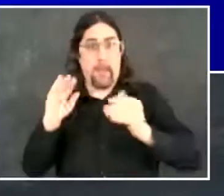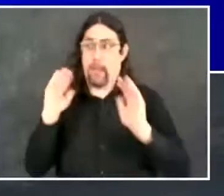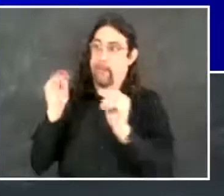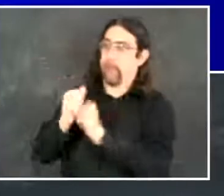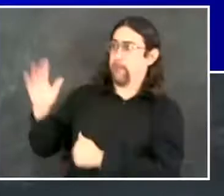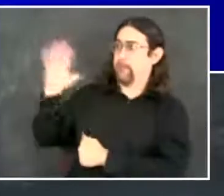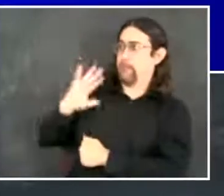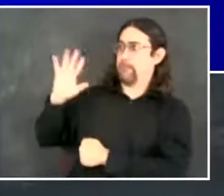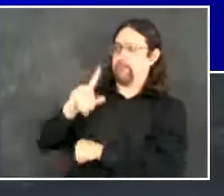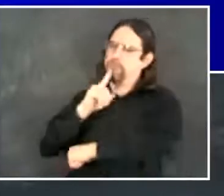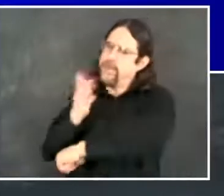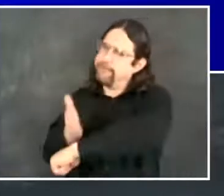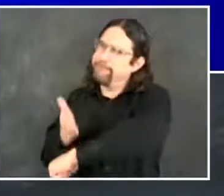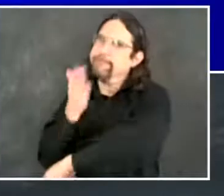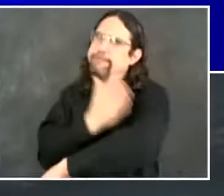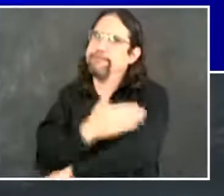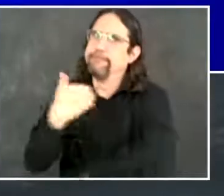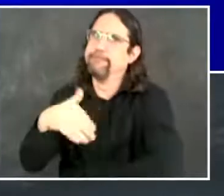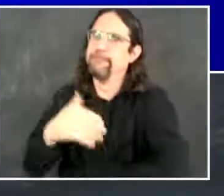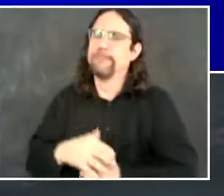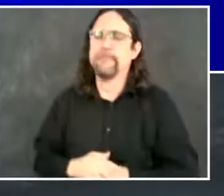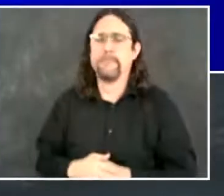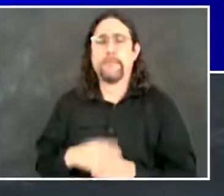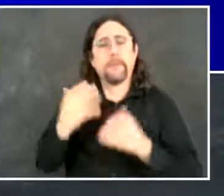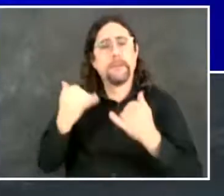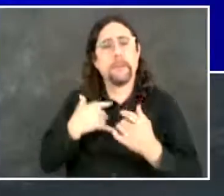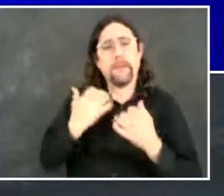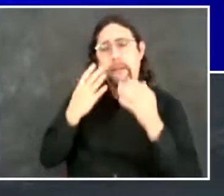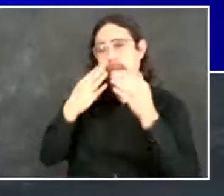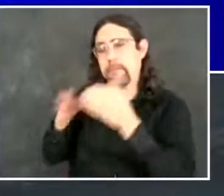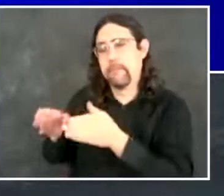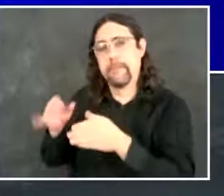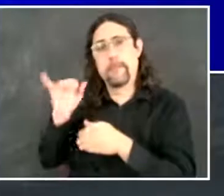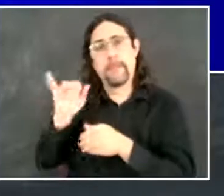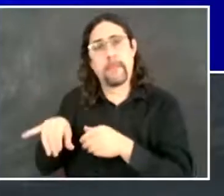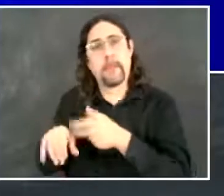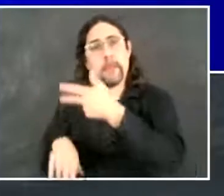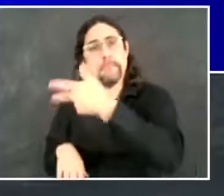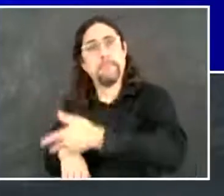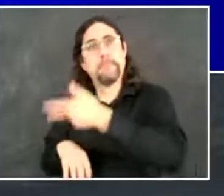suspected COVID, that went up. It went up only slightly, 129 to